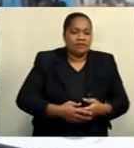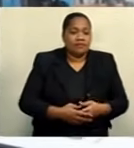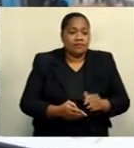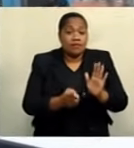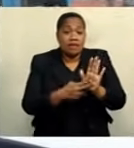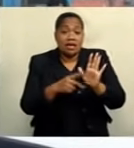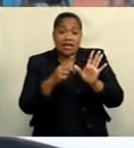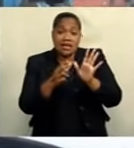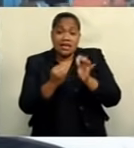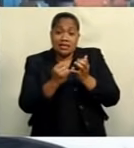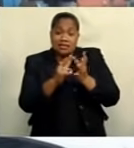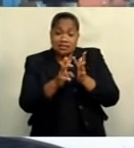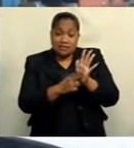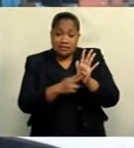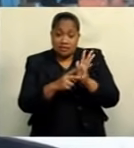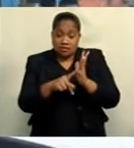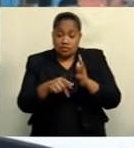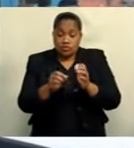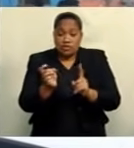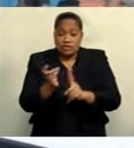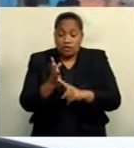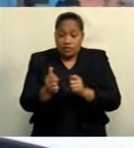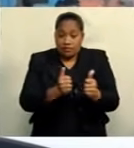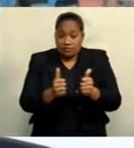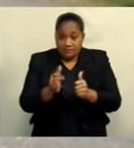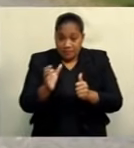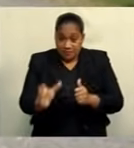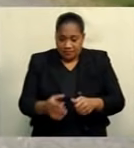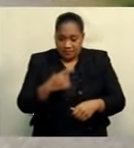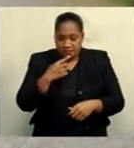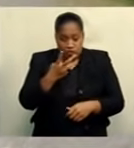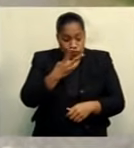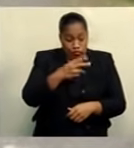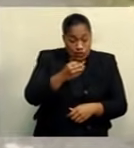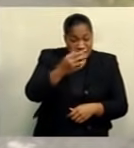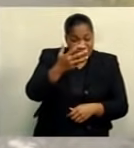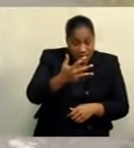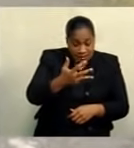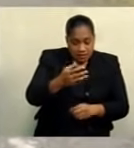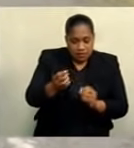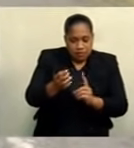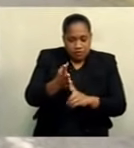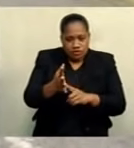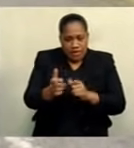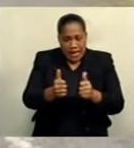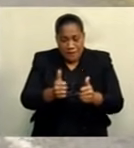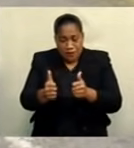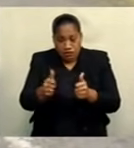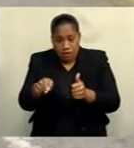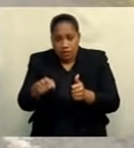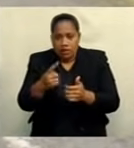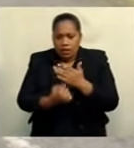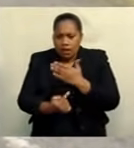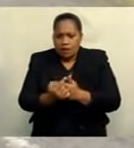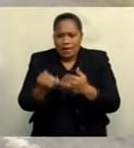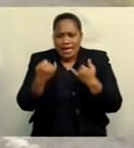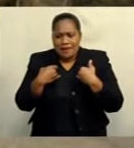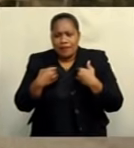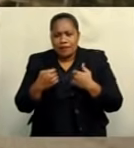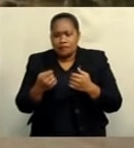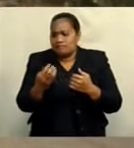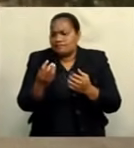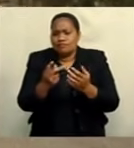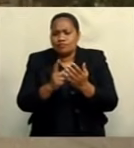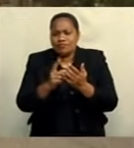Special Administrator Bhaskaran Nair says, since 2019, the special administrators have implemented several successful